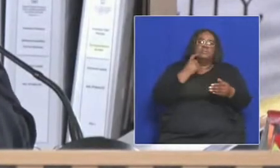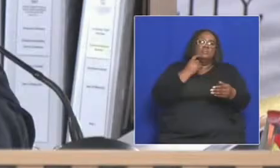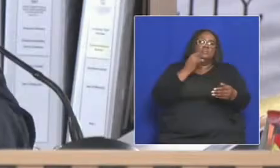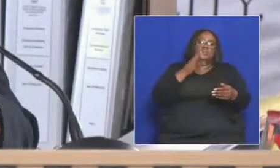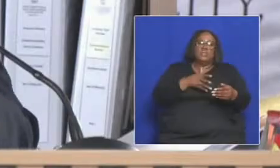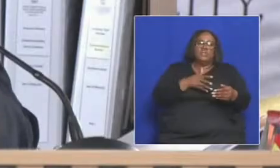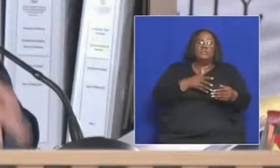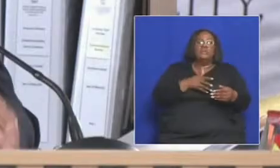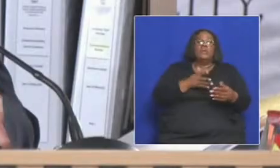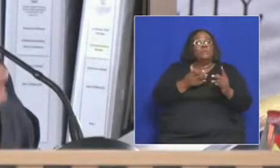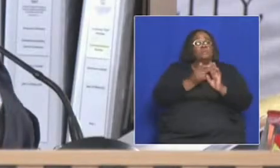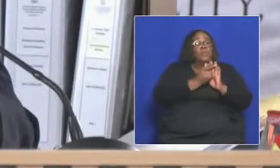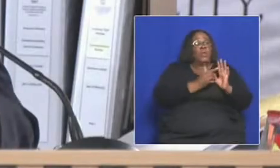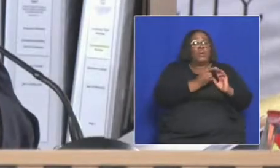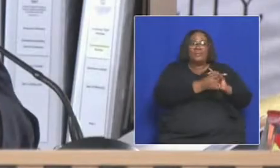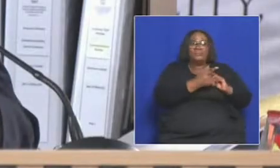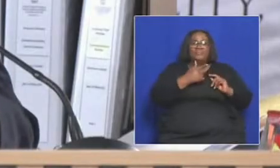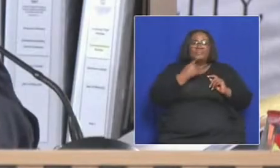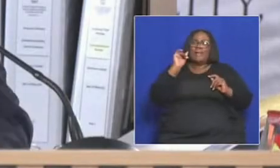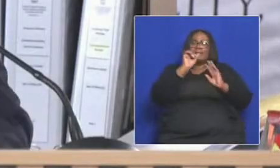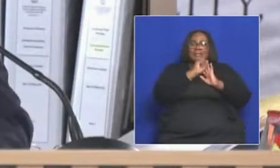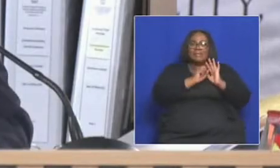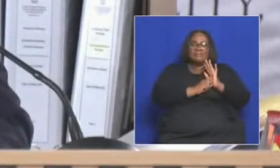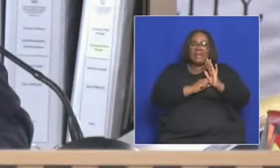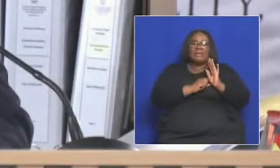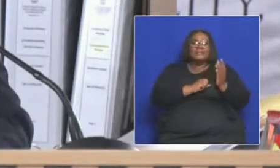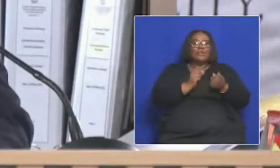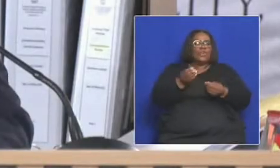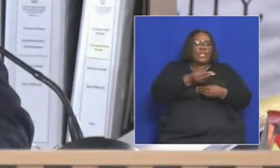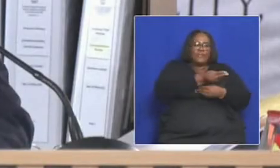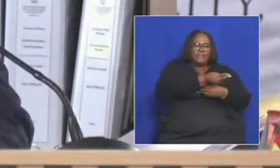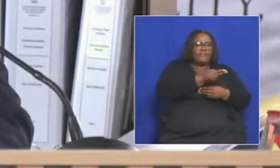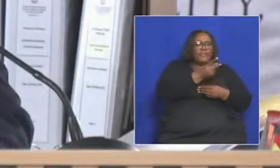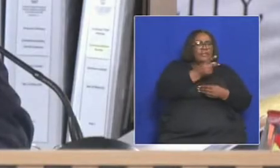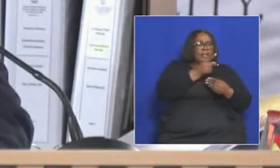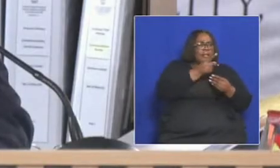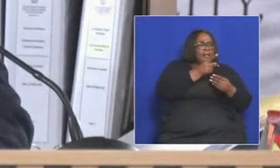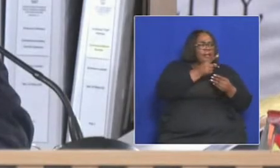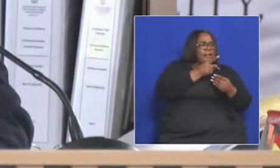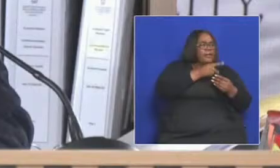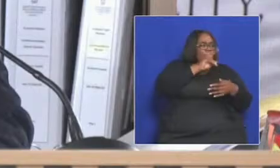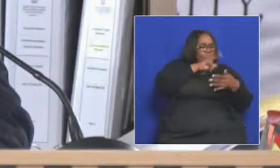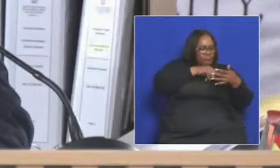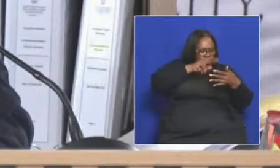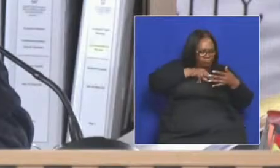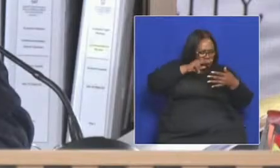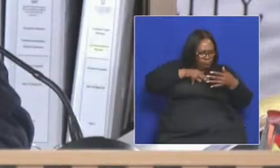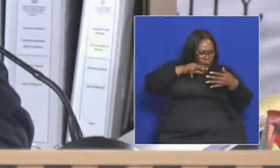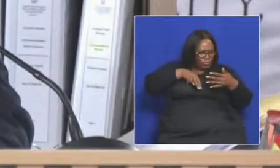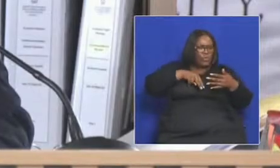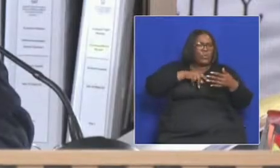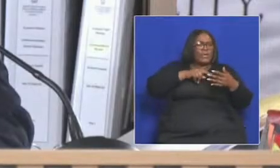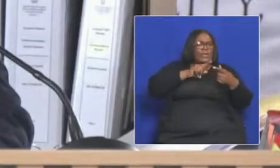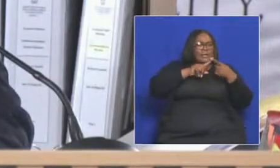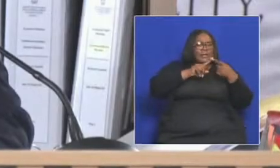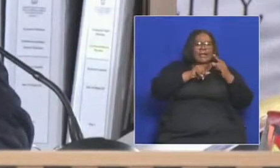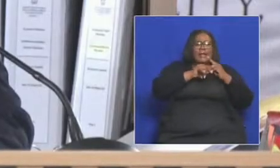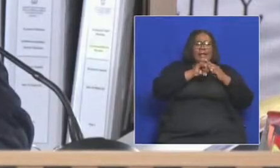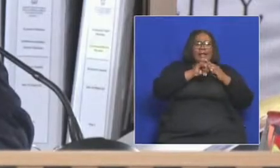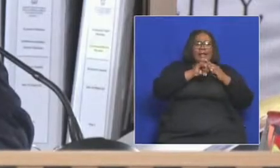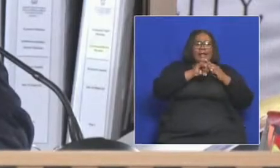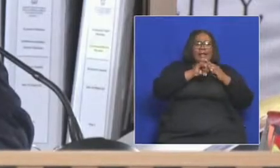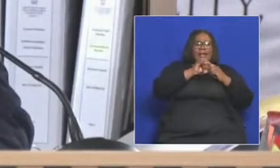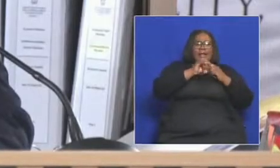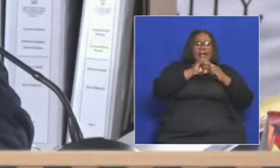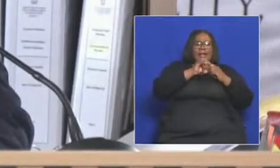wants is us to give them statements. They go through company, it's that company. These are not events from 20 years